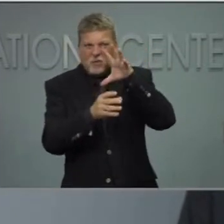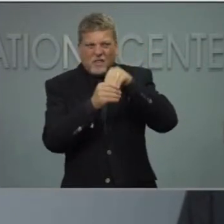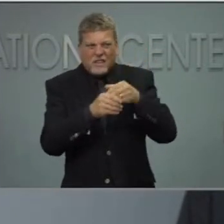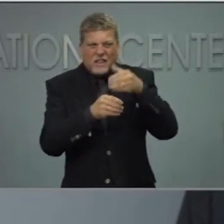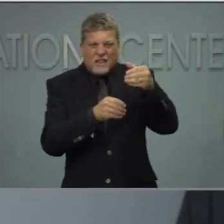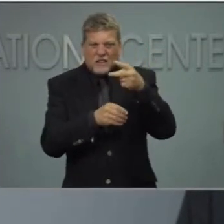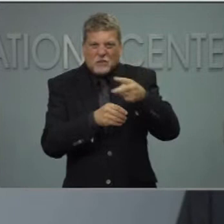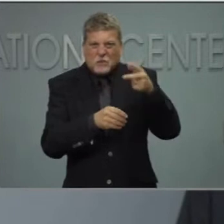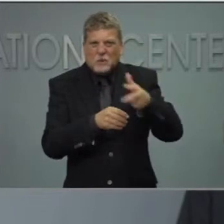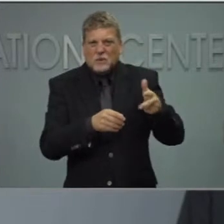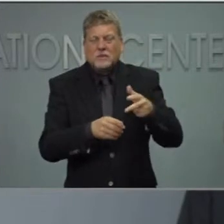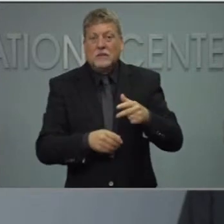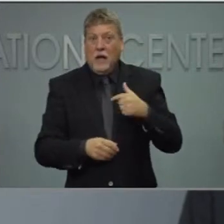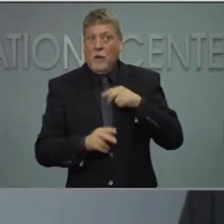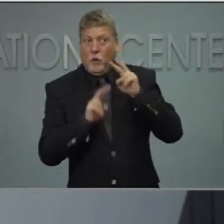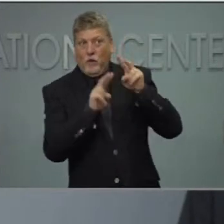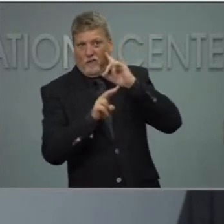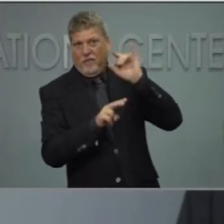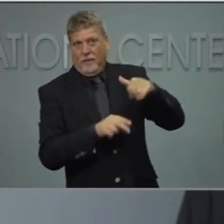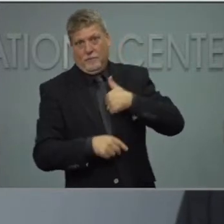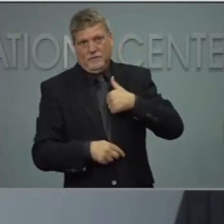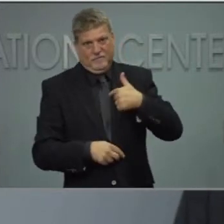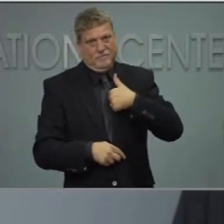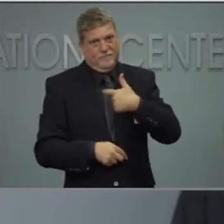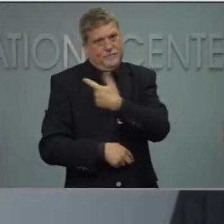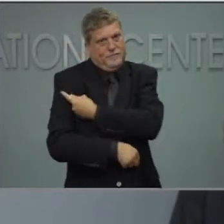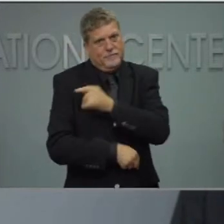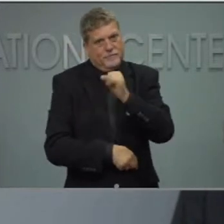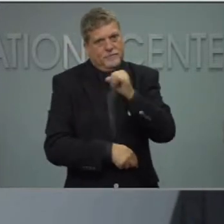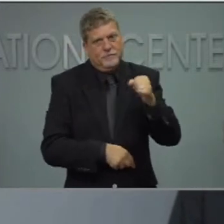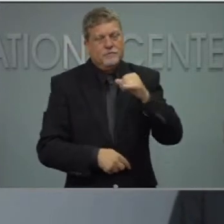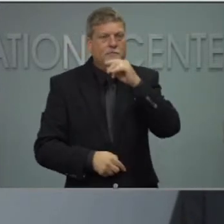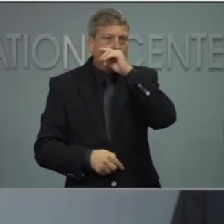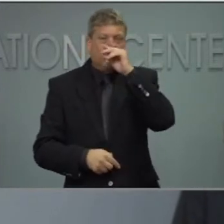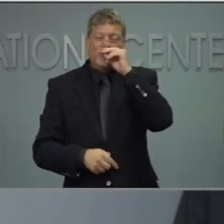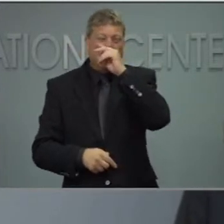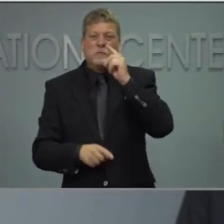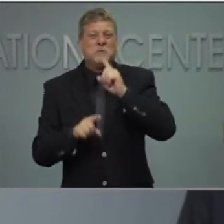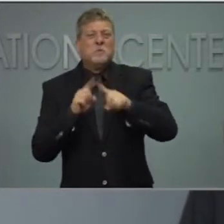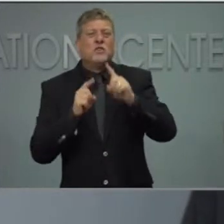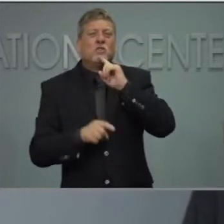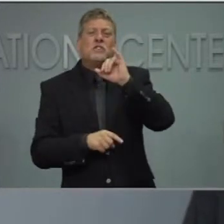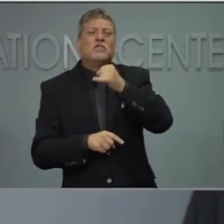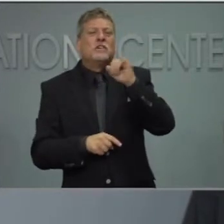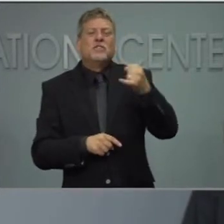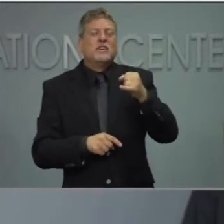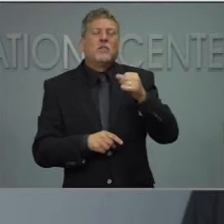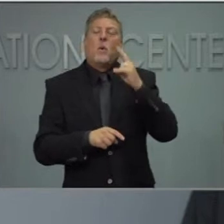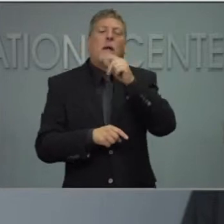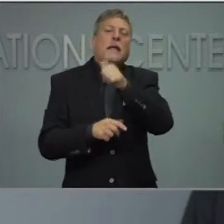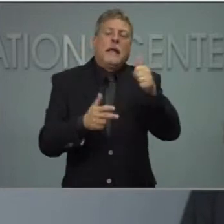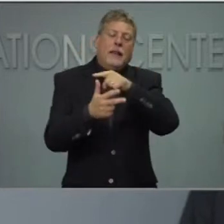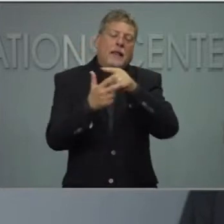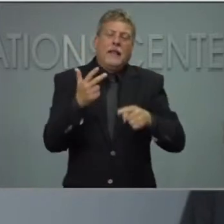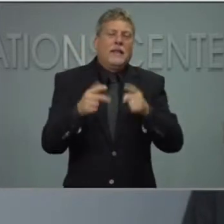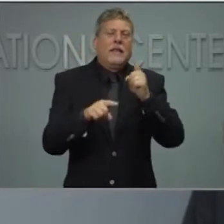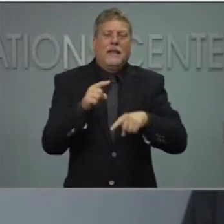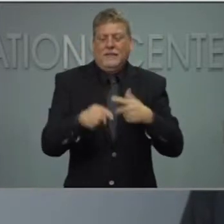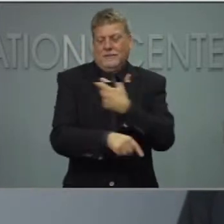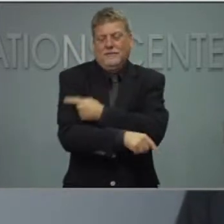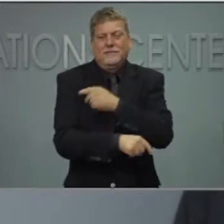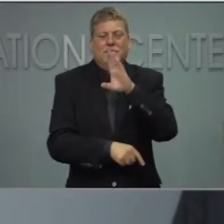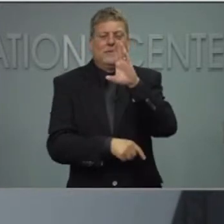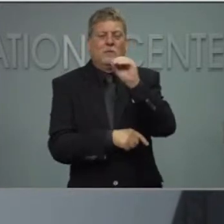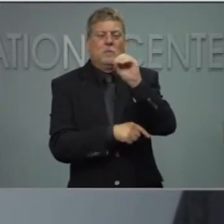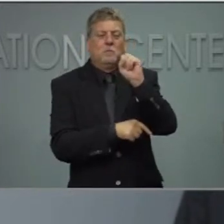closely. But what we are seeing with the boosters is that you wouldn't be eligible for a booster until at least 8 months after you finish